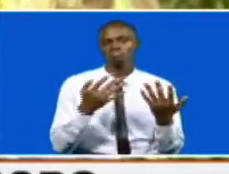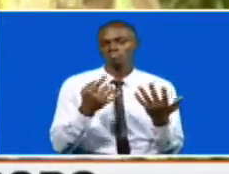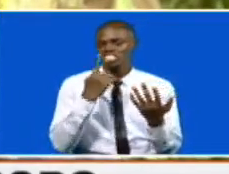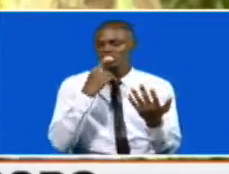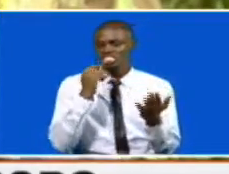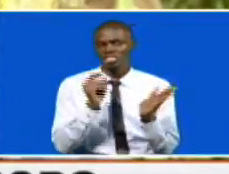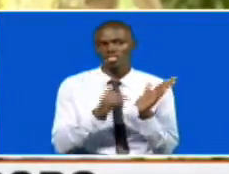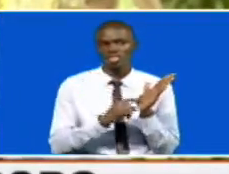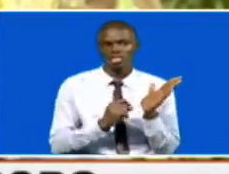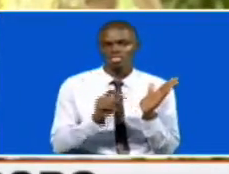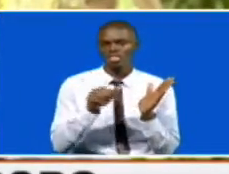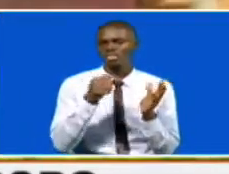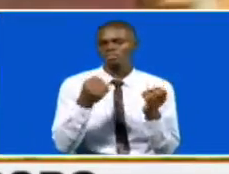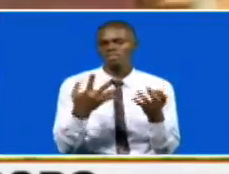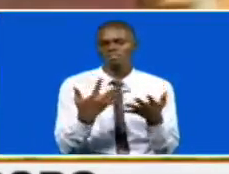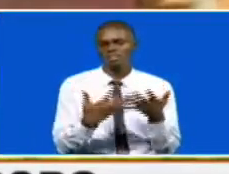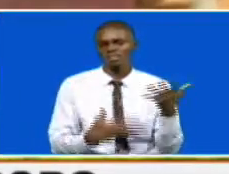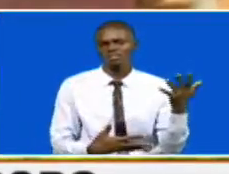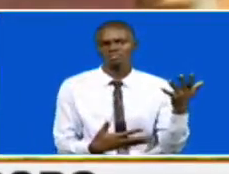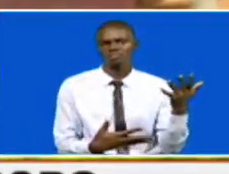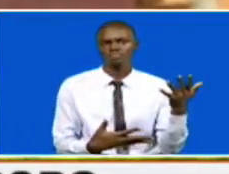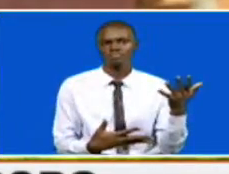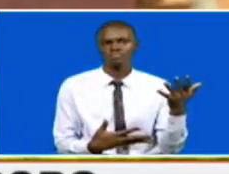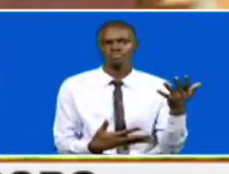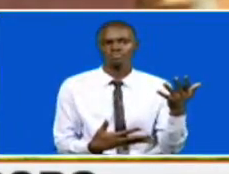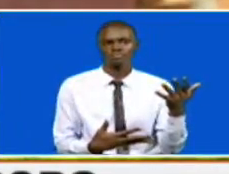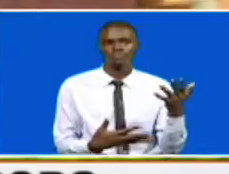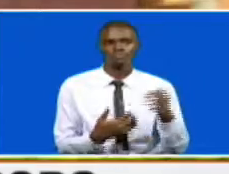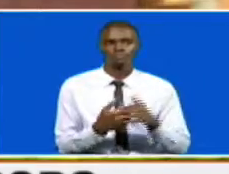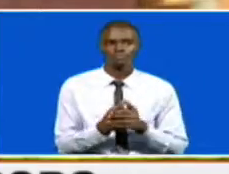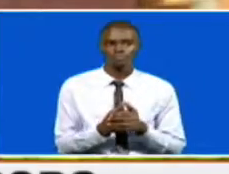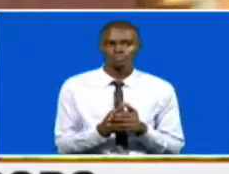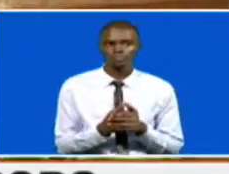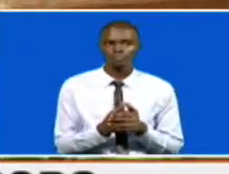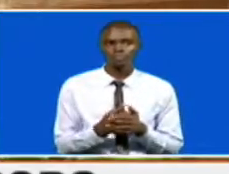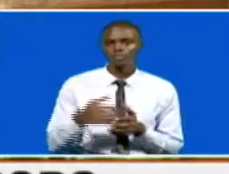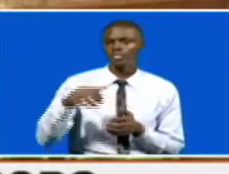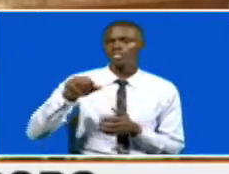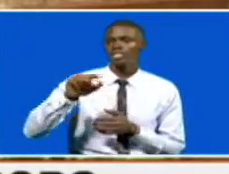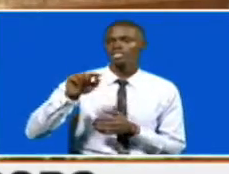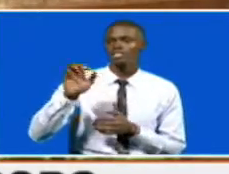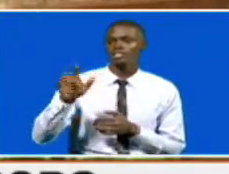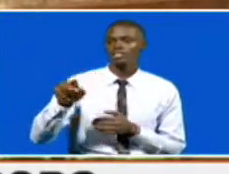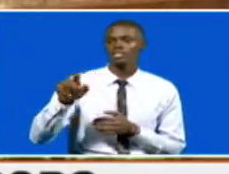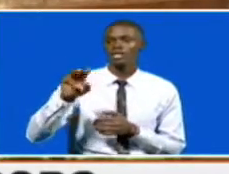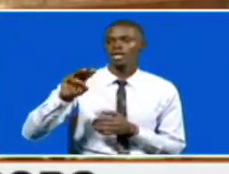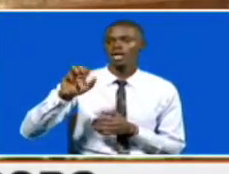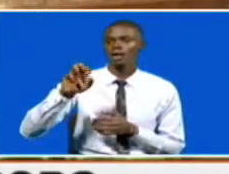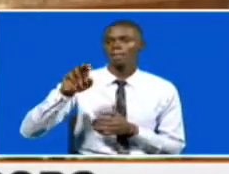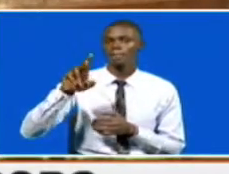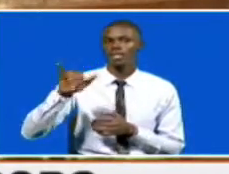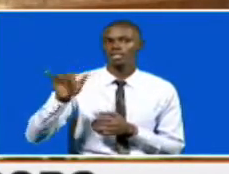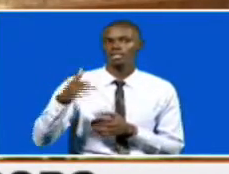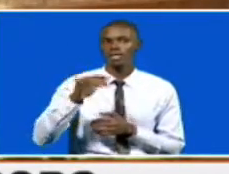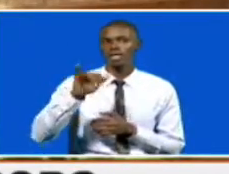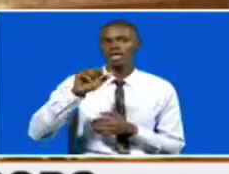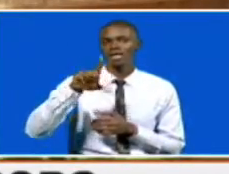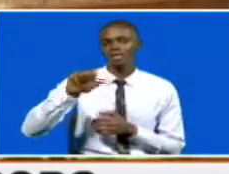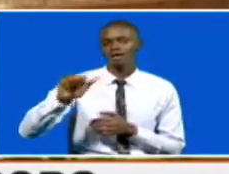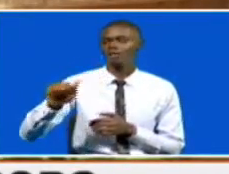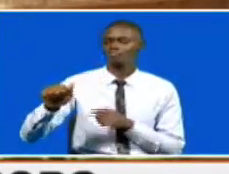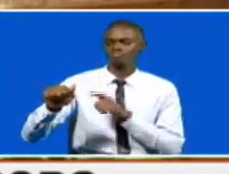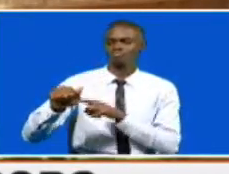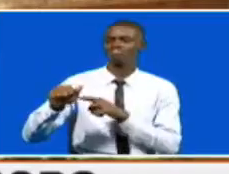rice, and other things. Because as long as I'm concerned, St. Mary's Yala has been doing